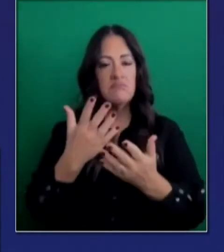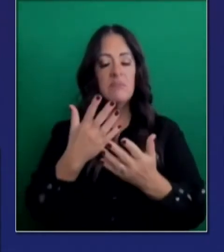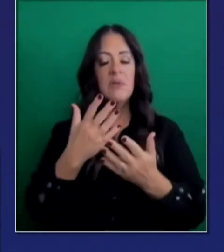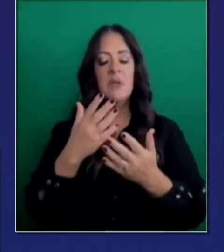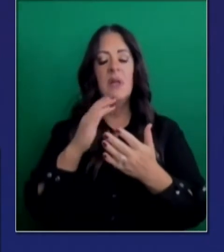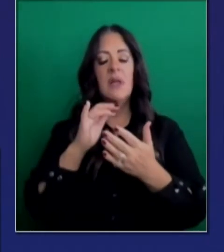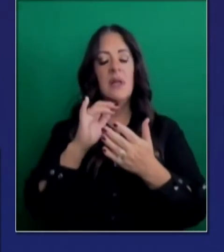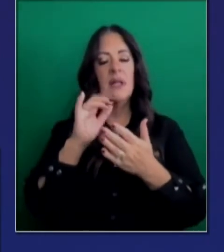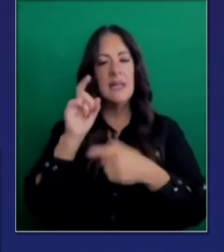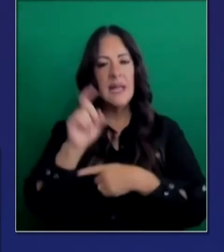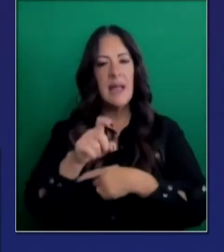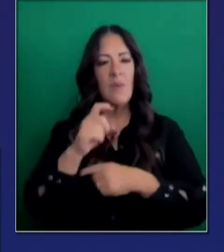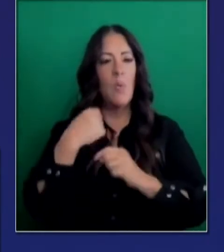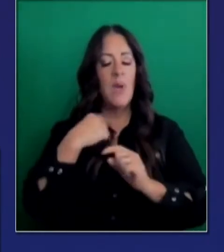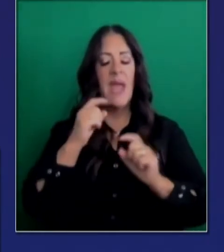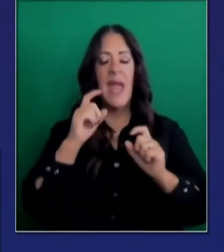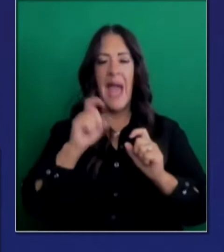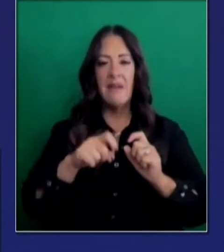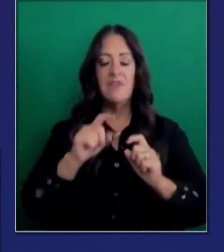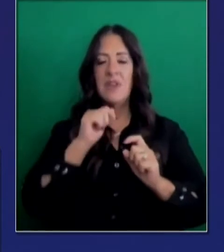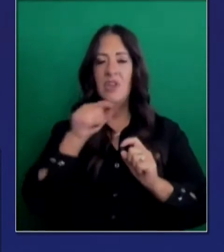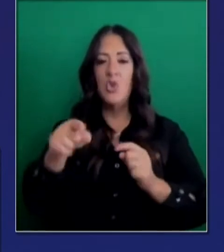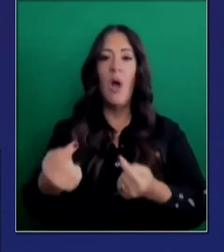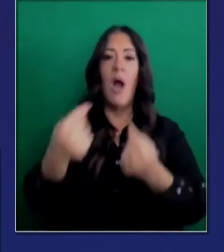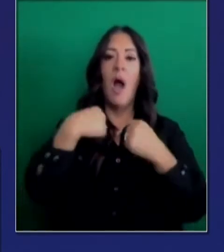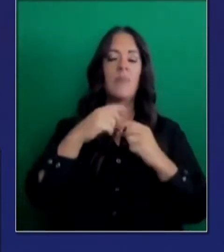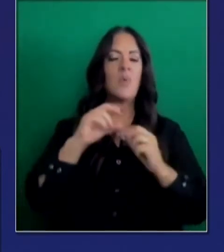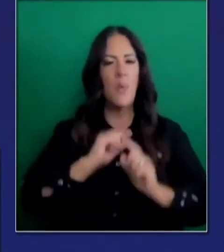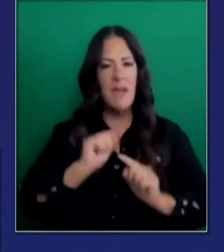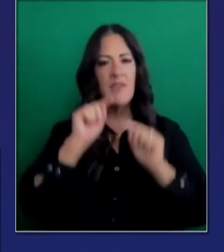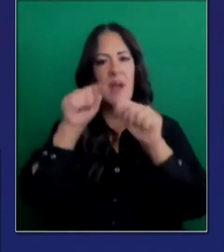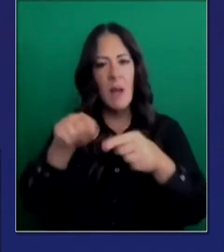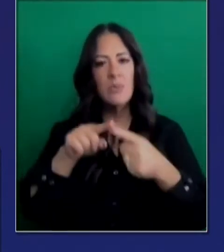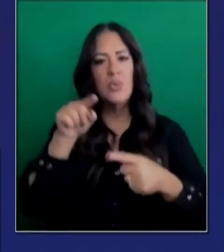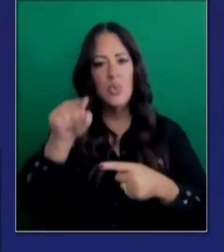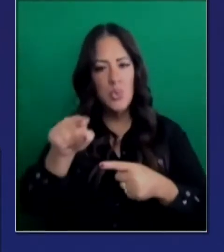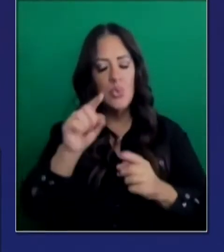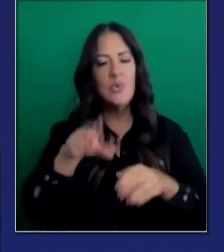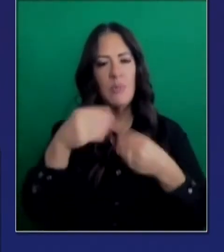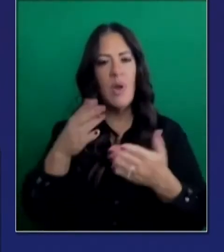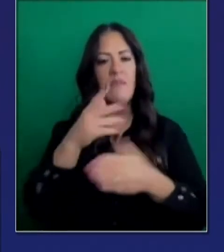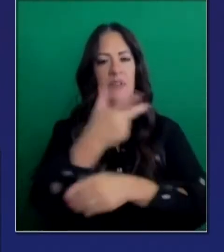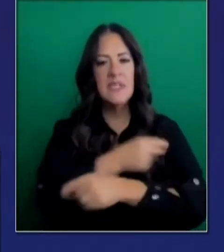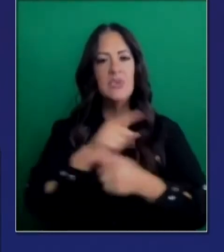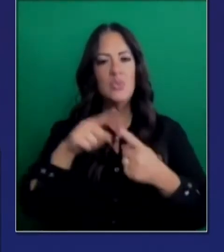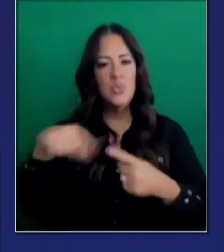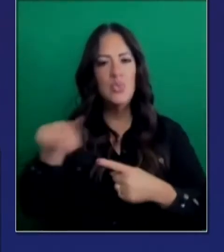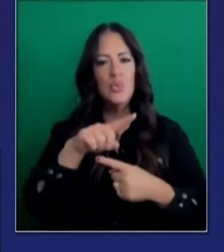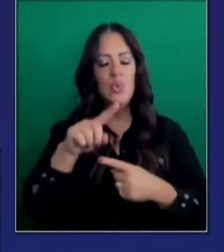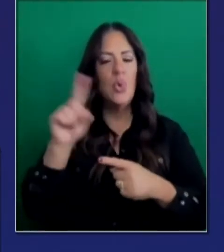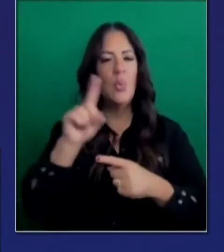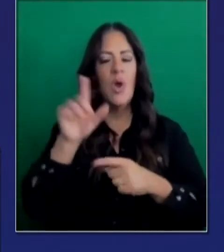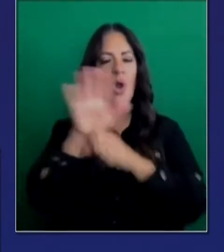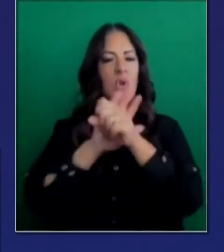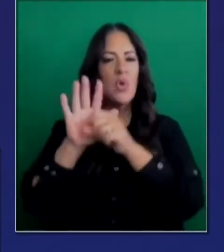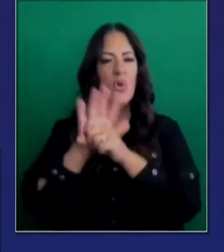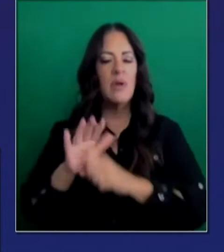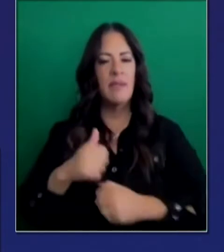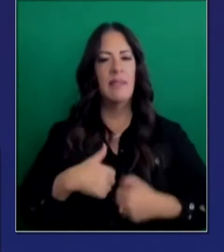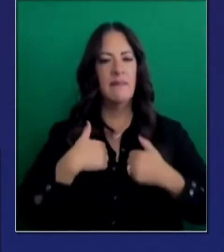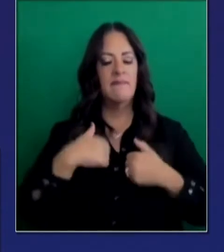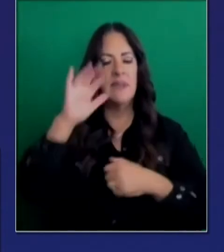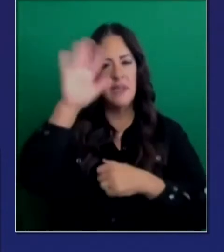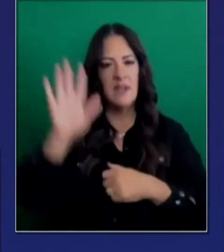where they are, and more on that right here. We want to make sure we build on our engaged and trusted messenger